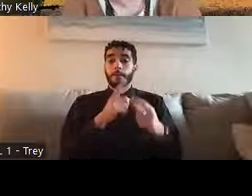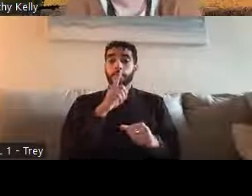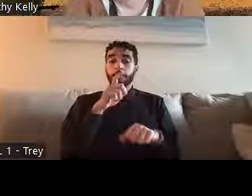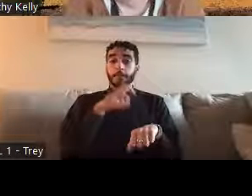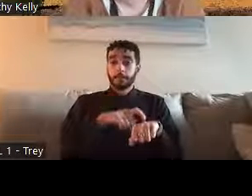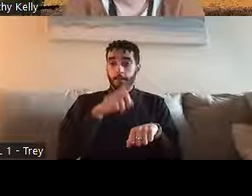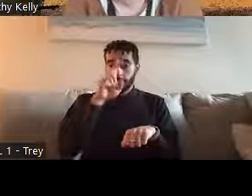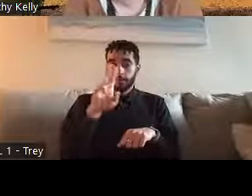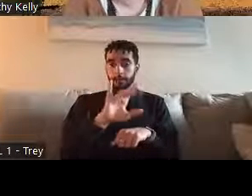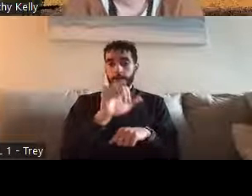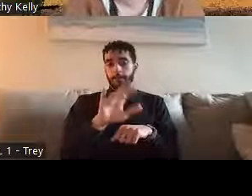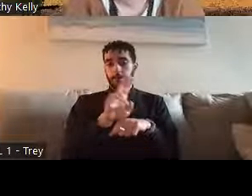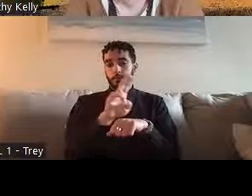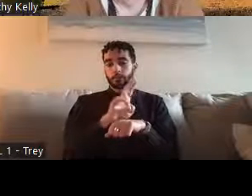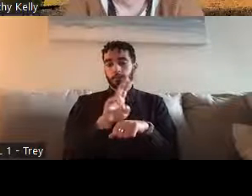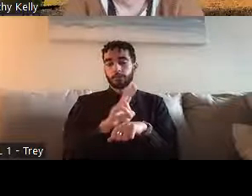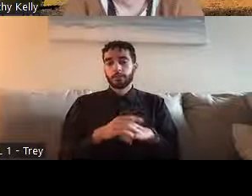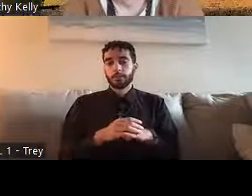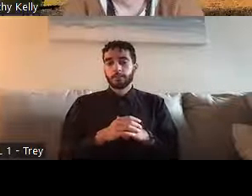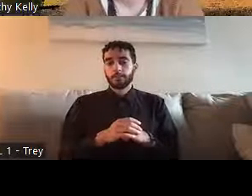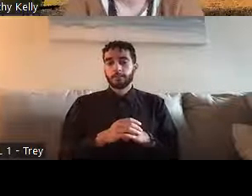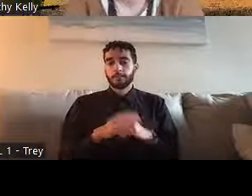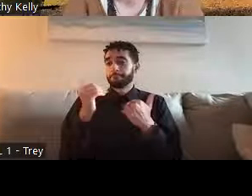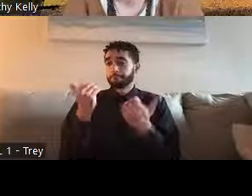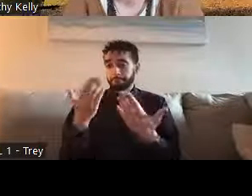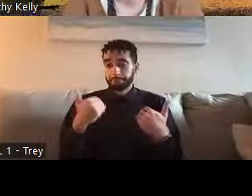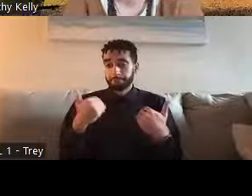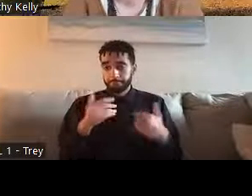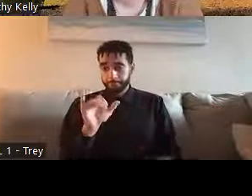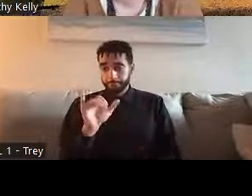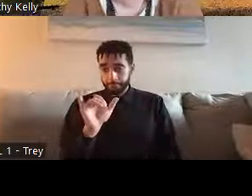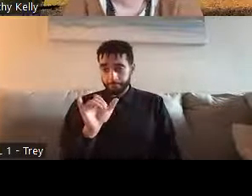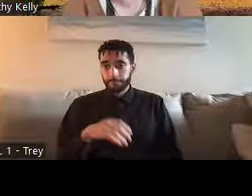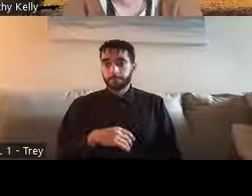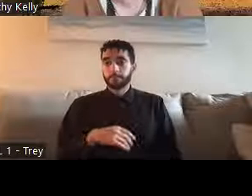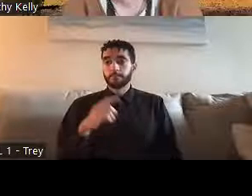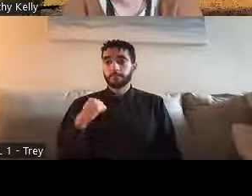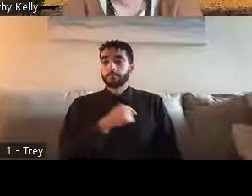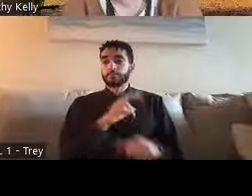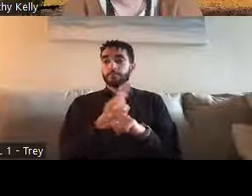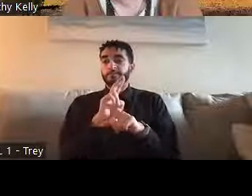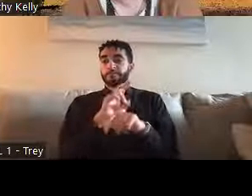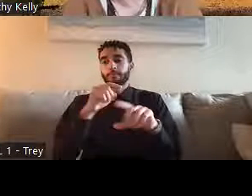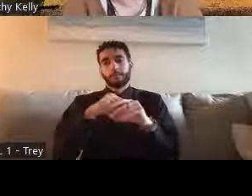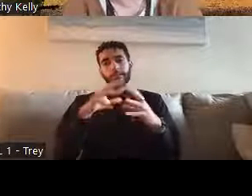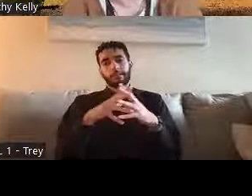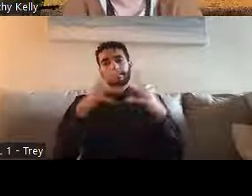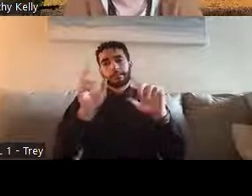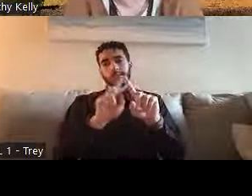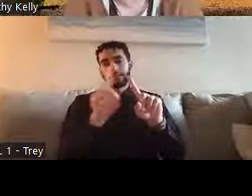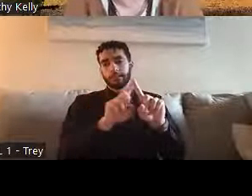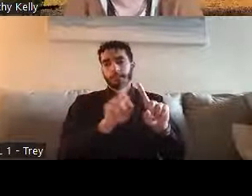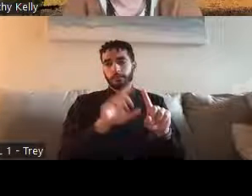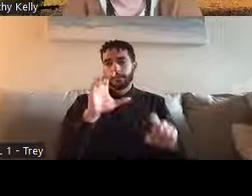uses. That's there. We also use it in a variety of other use cases, including